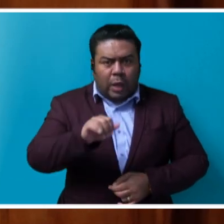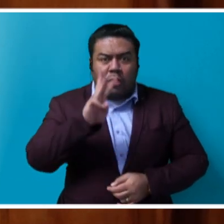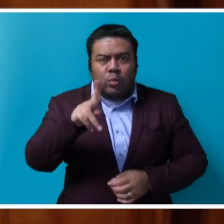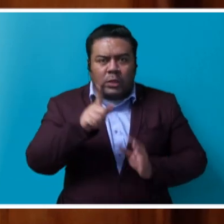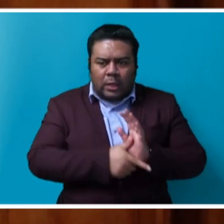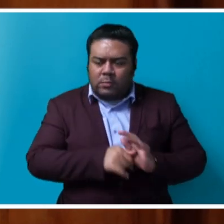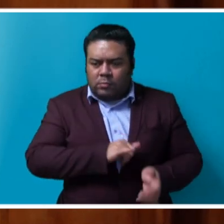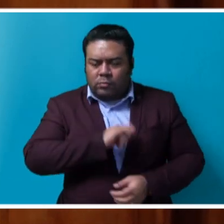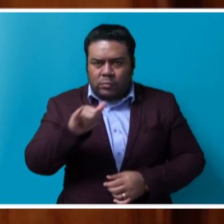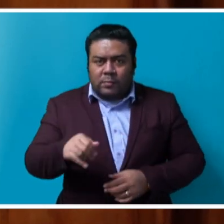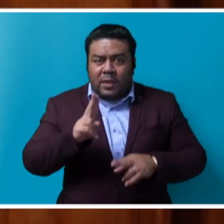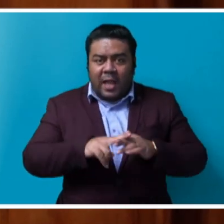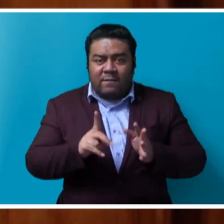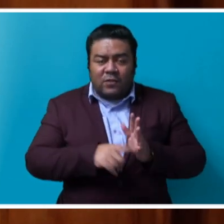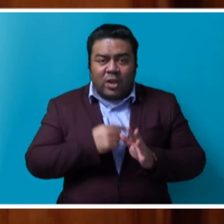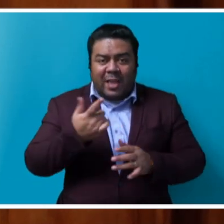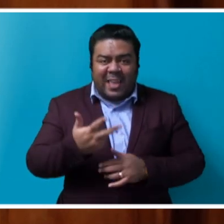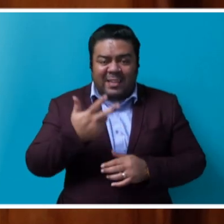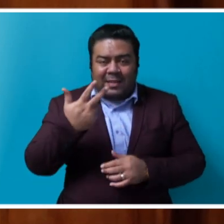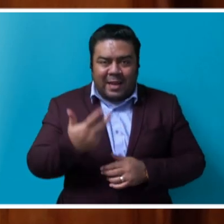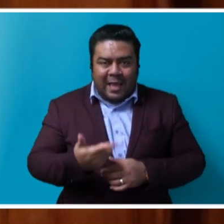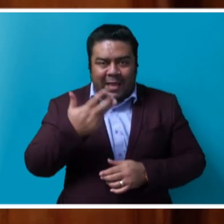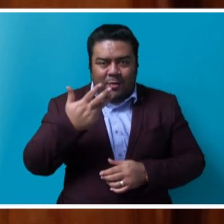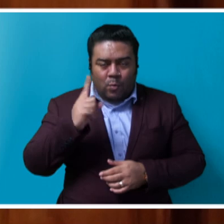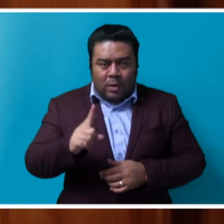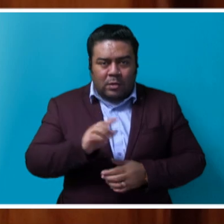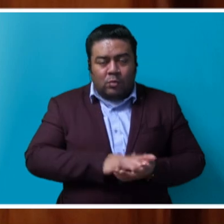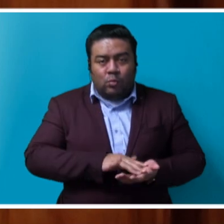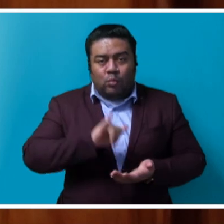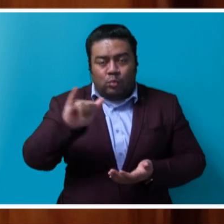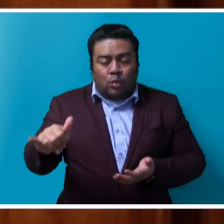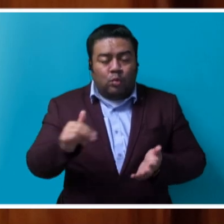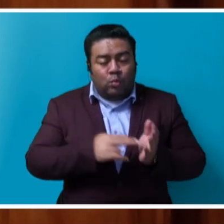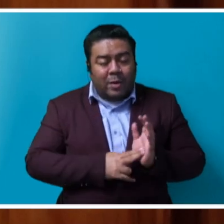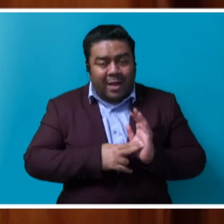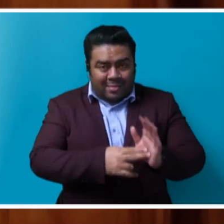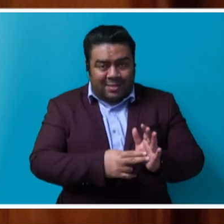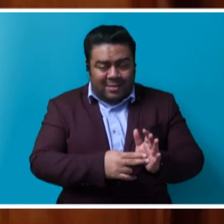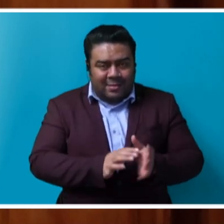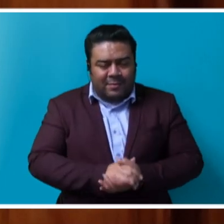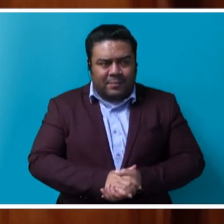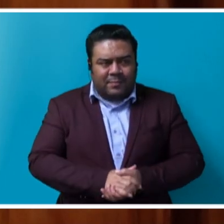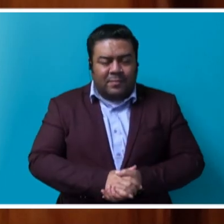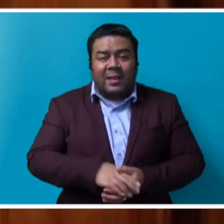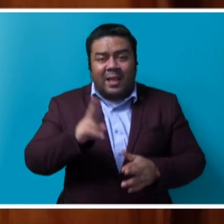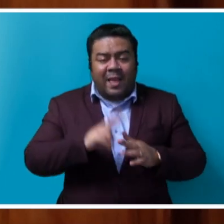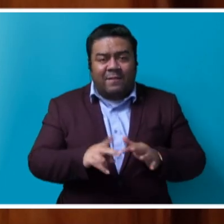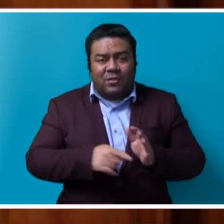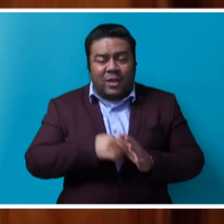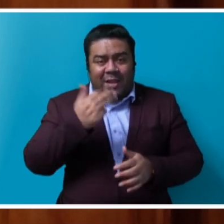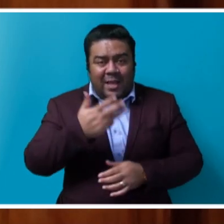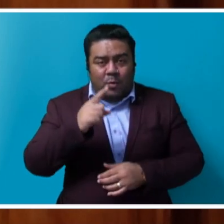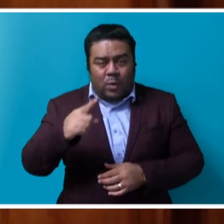First, as FJ891 from Dallas to Nadi, and then as FJ911